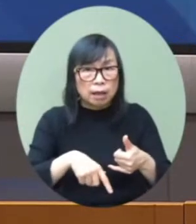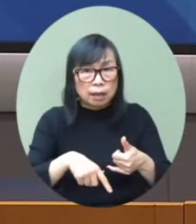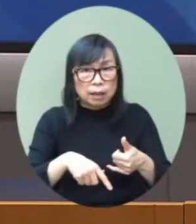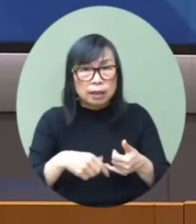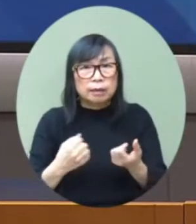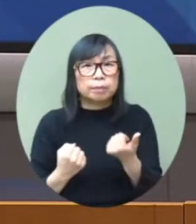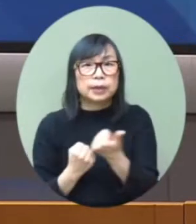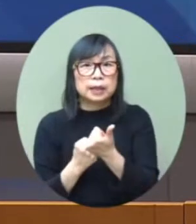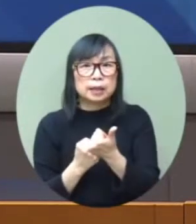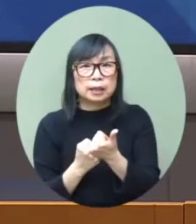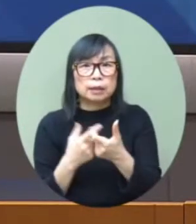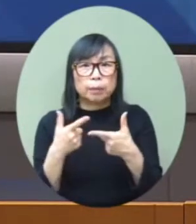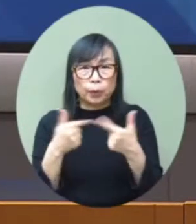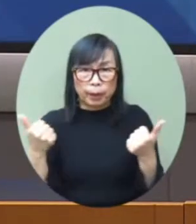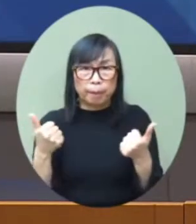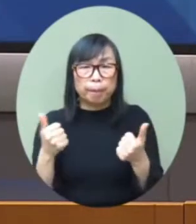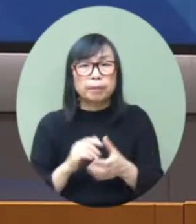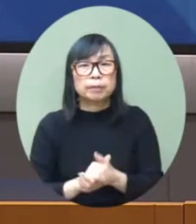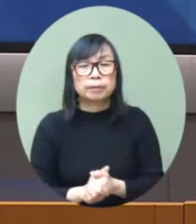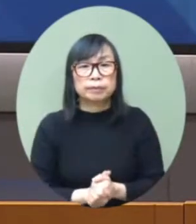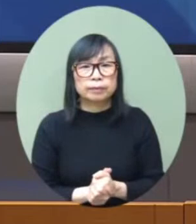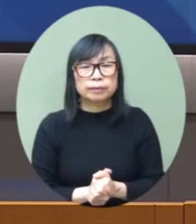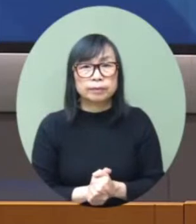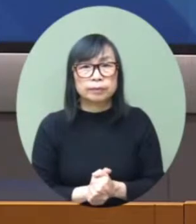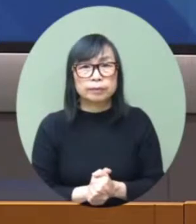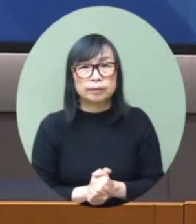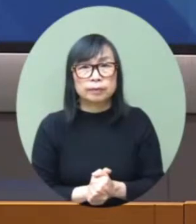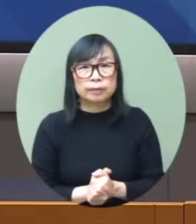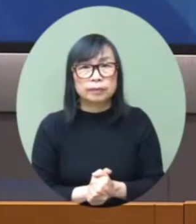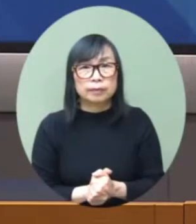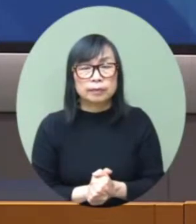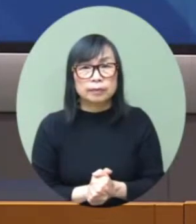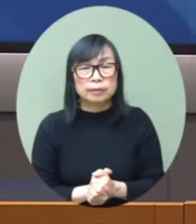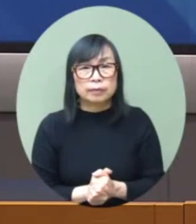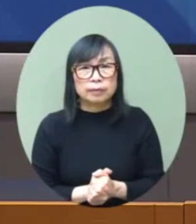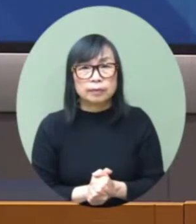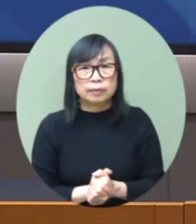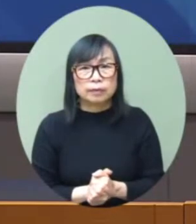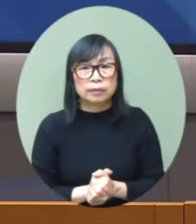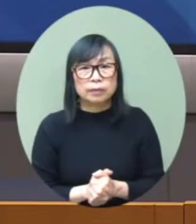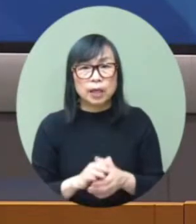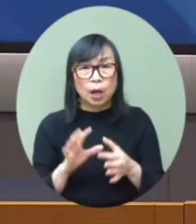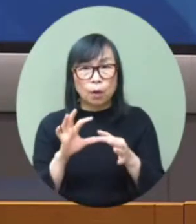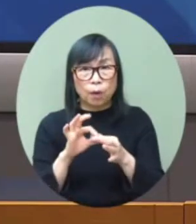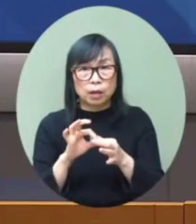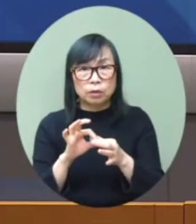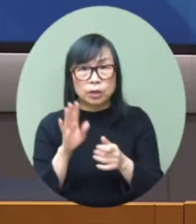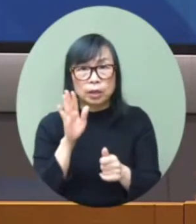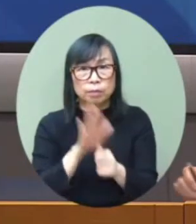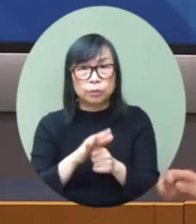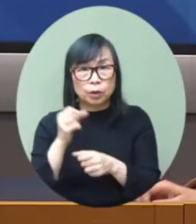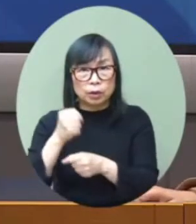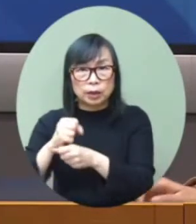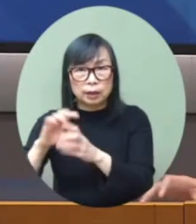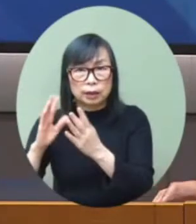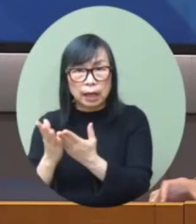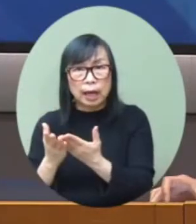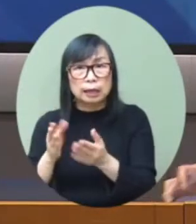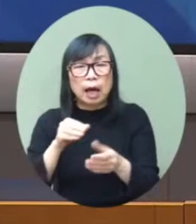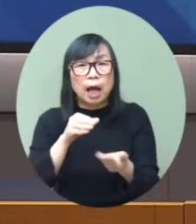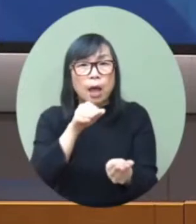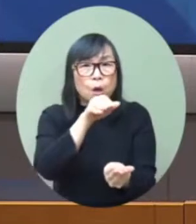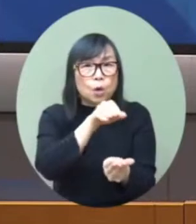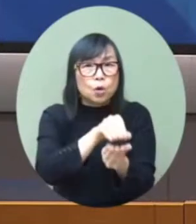We thank the TWGHS, and we also hope that this will set an example for others to follow